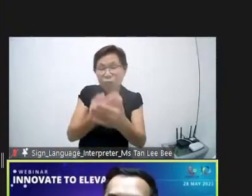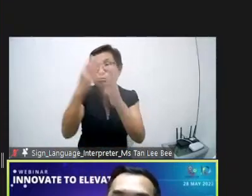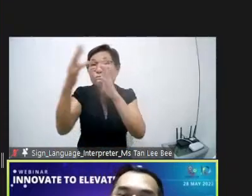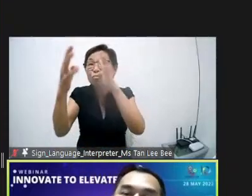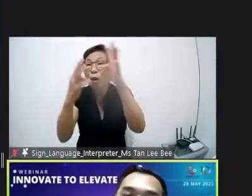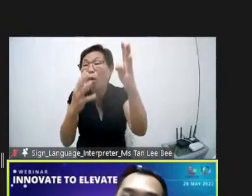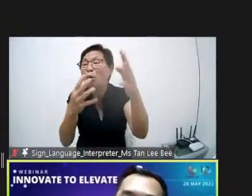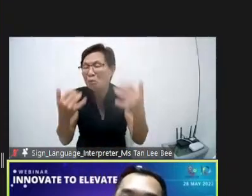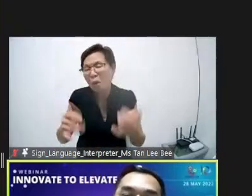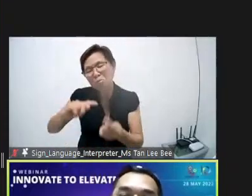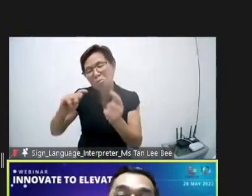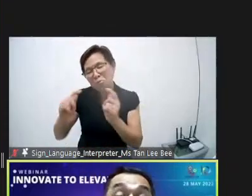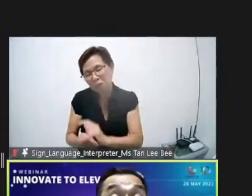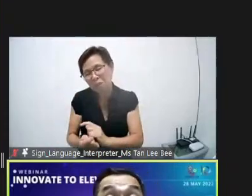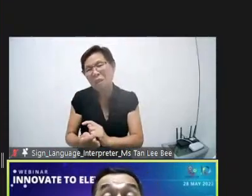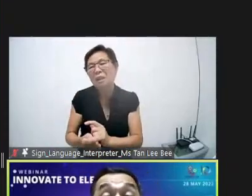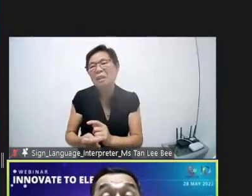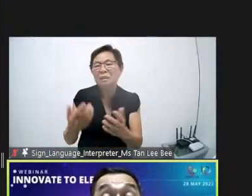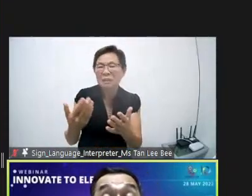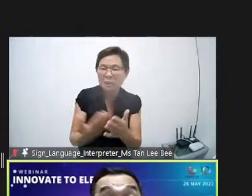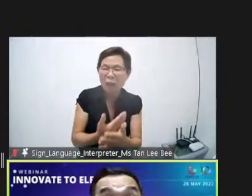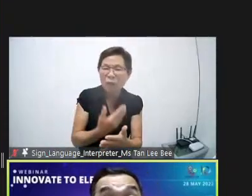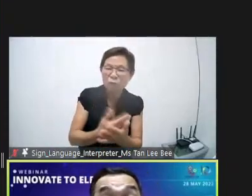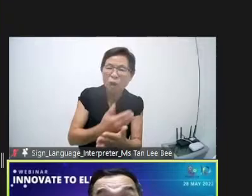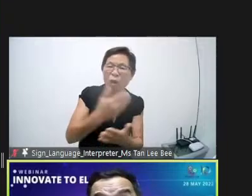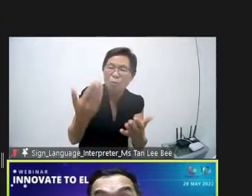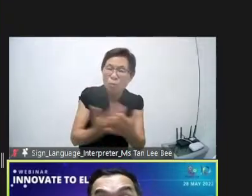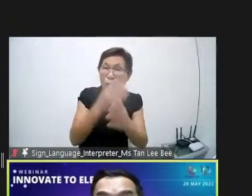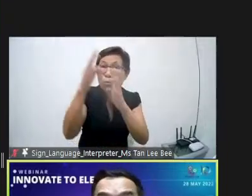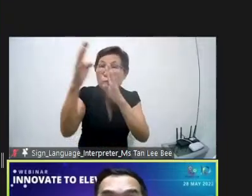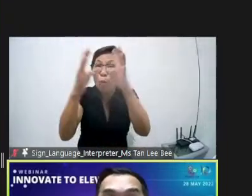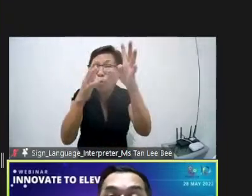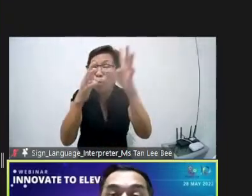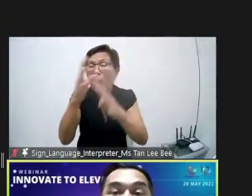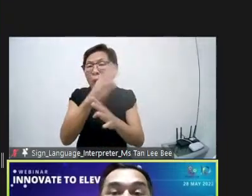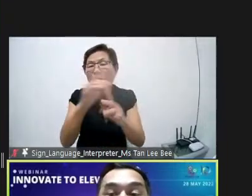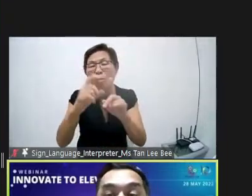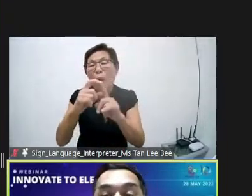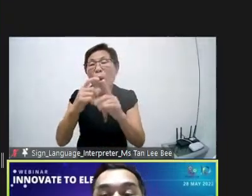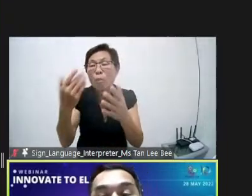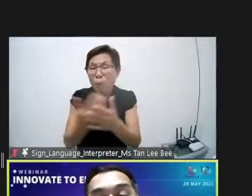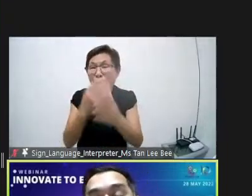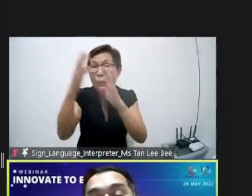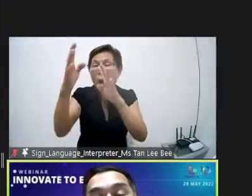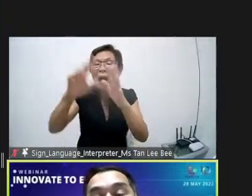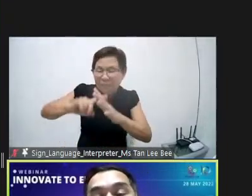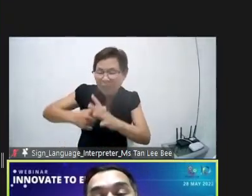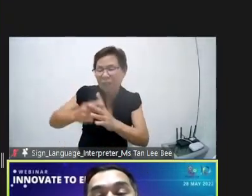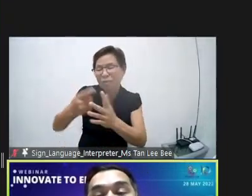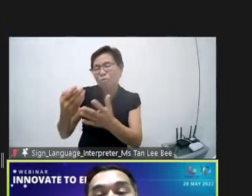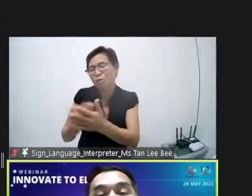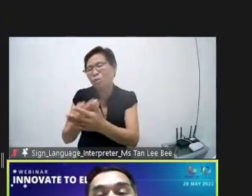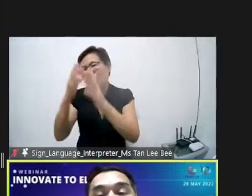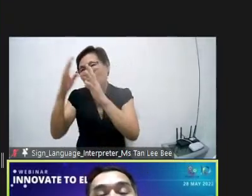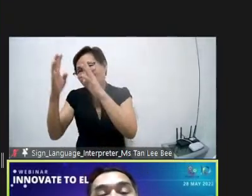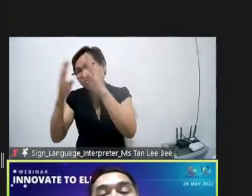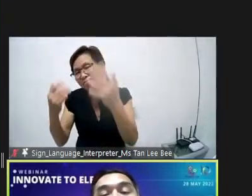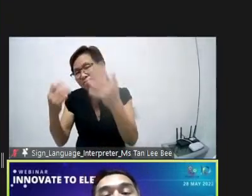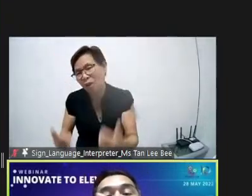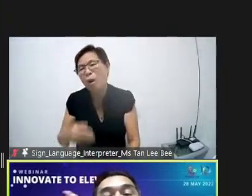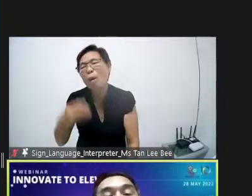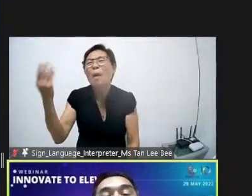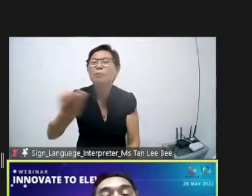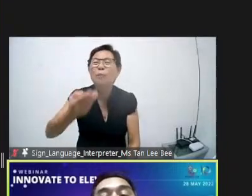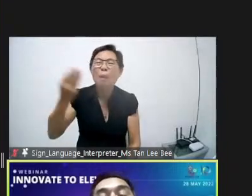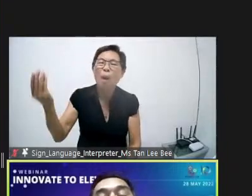And then they started to use innovation term of innovation, and they start to innovate. But then in general, these all the